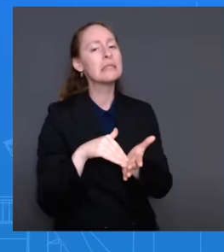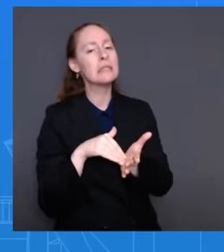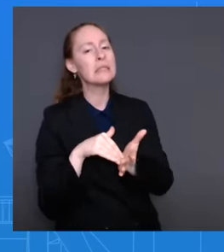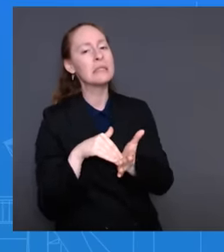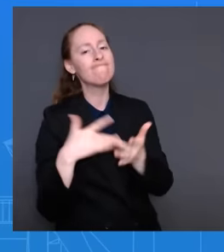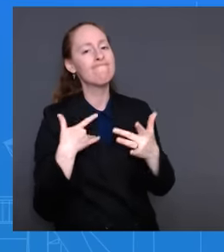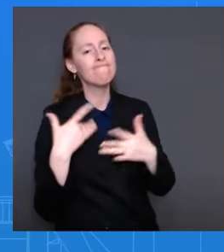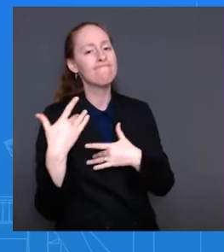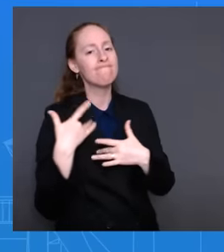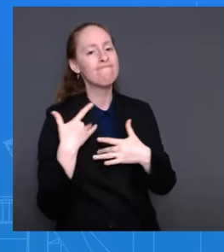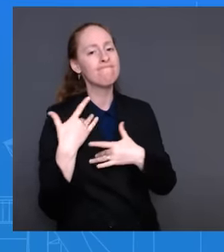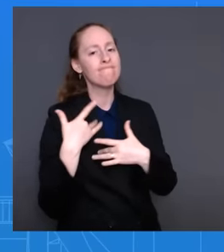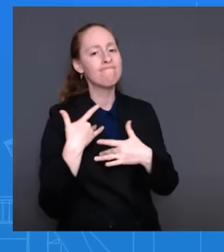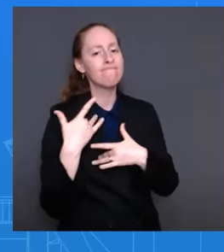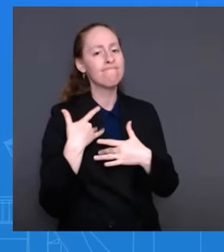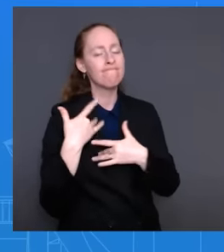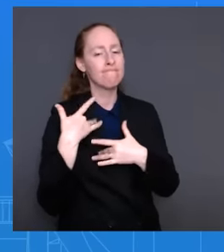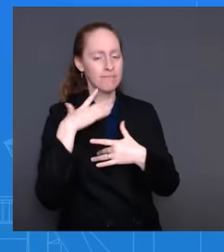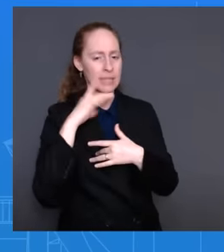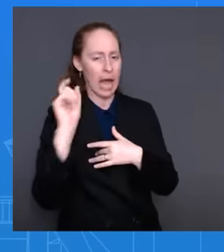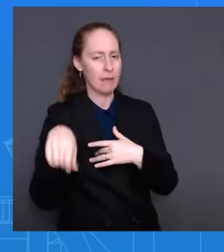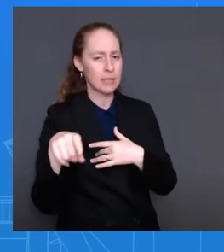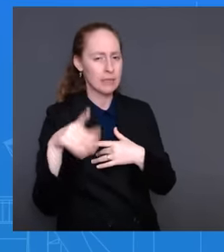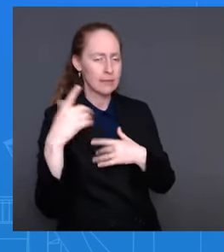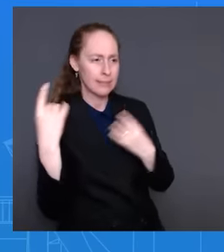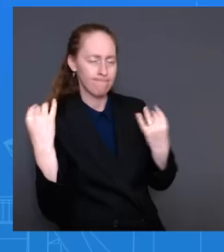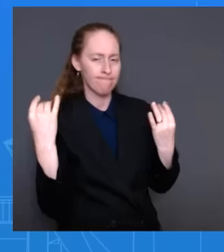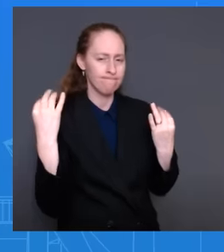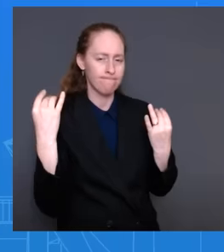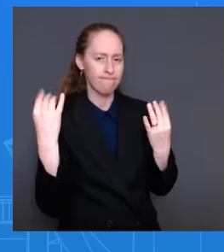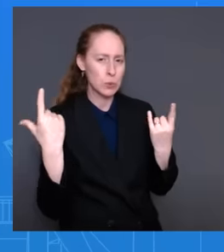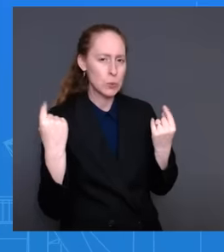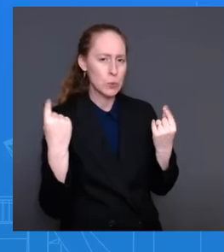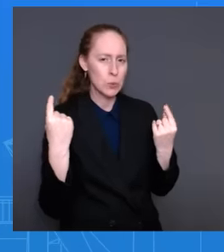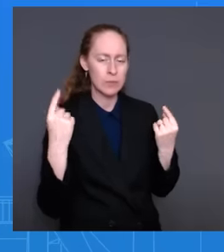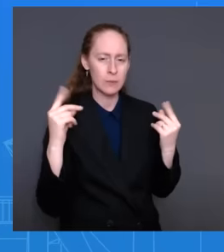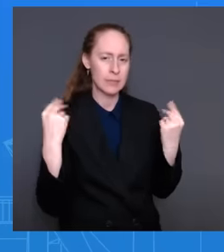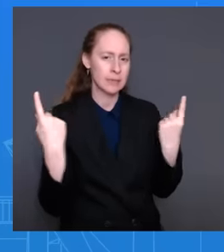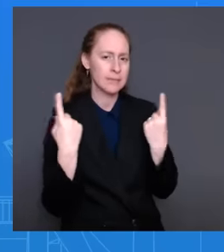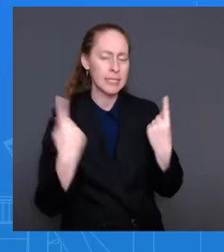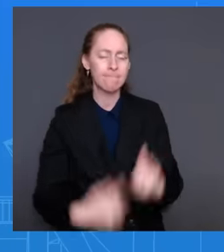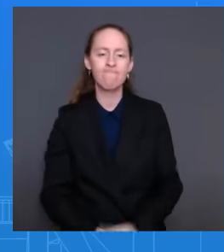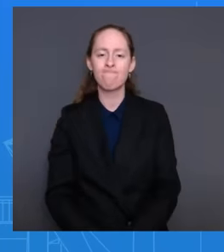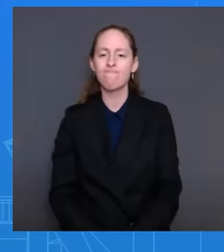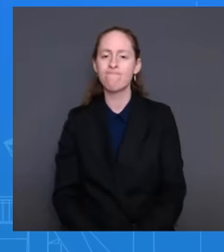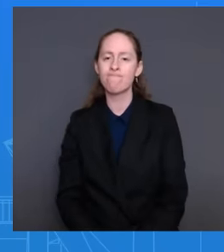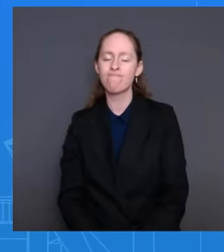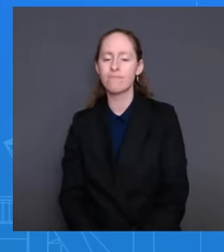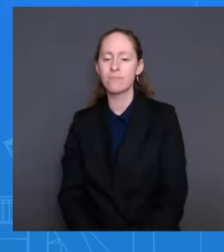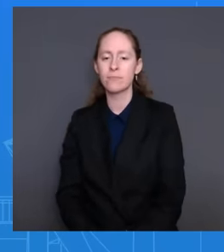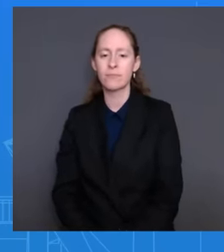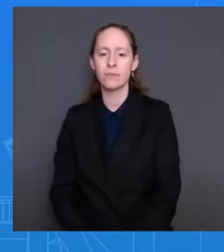two, if you look at the impact of almost any proposal, because of the point that you made, notwithstanding